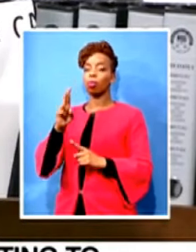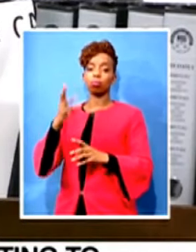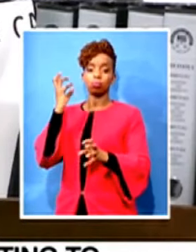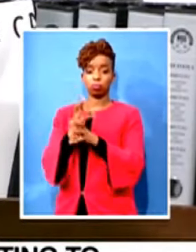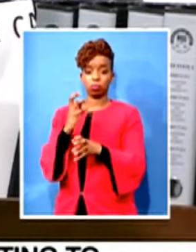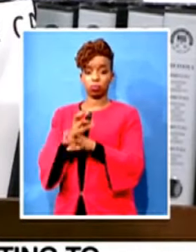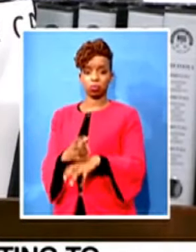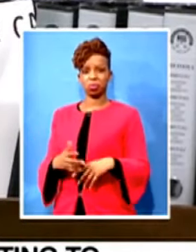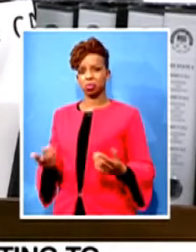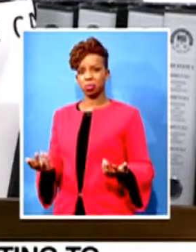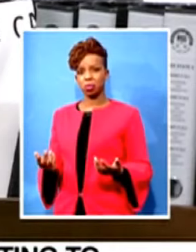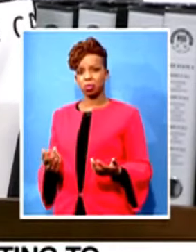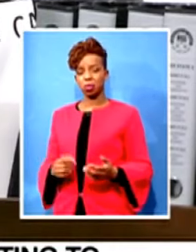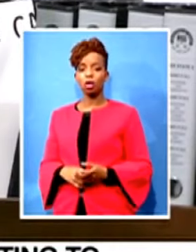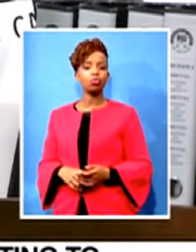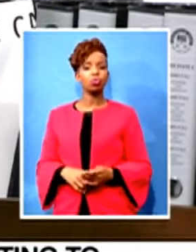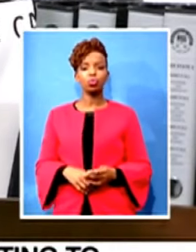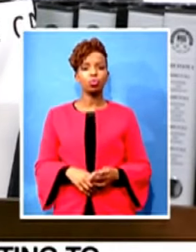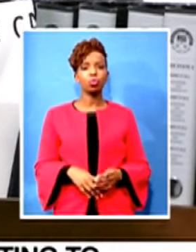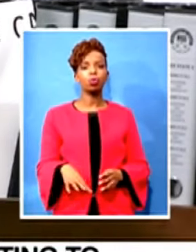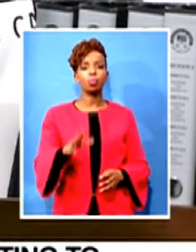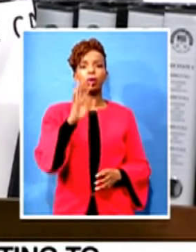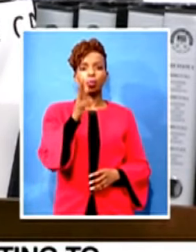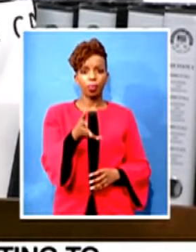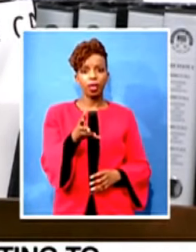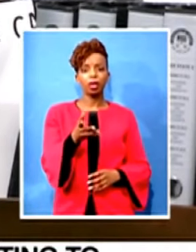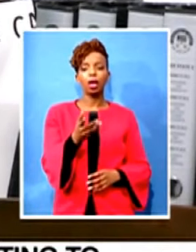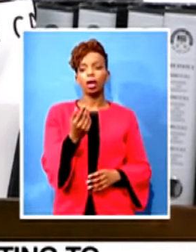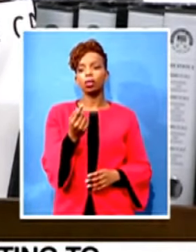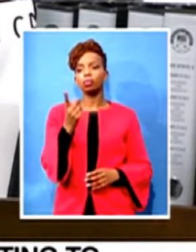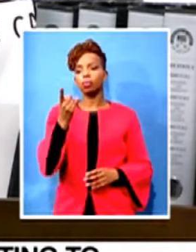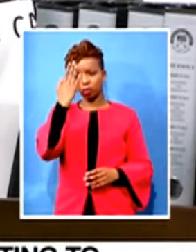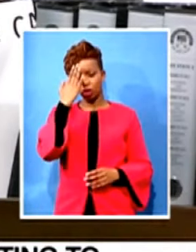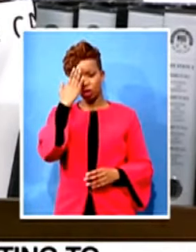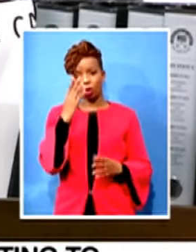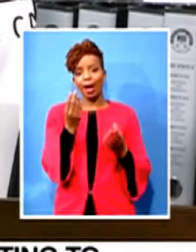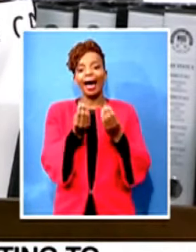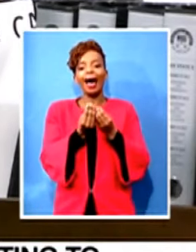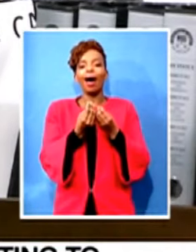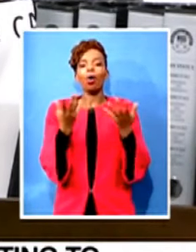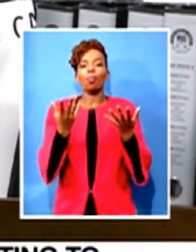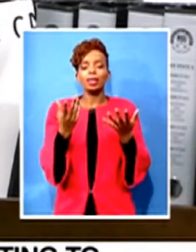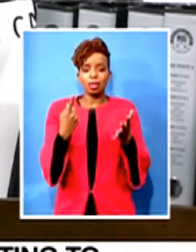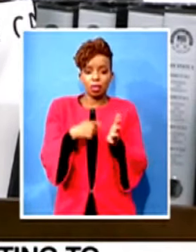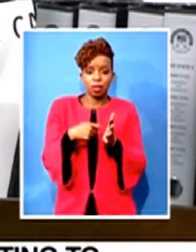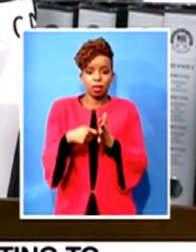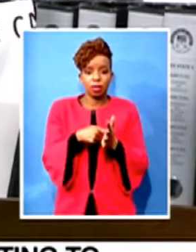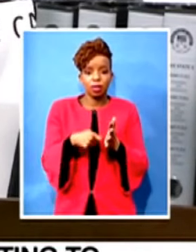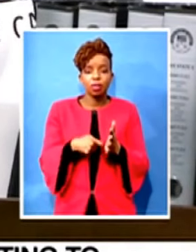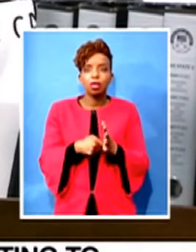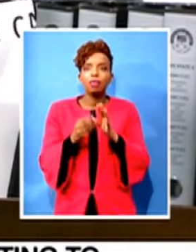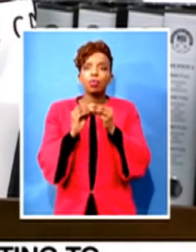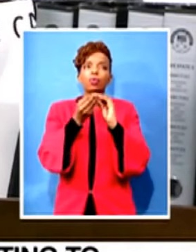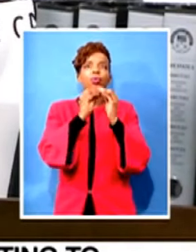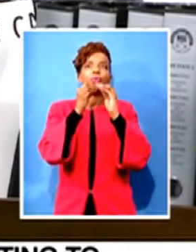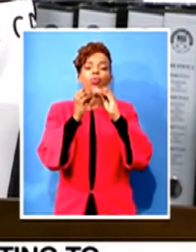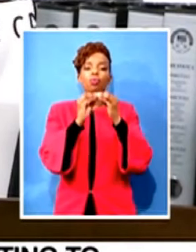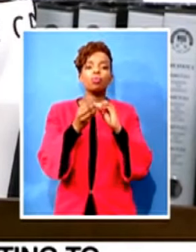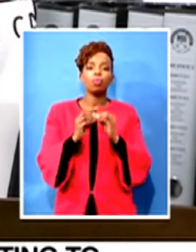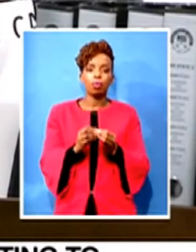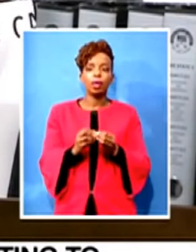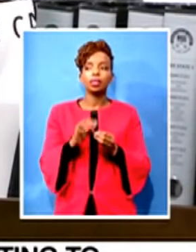of quantities will inform the budget. Yeah. All right. What is happening now in Mamelodi, I think the past